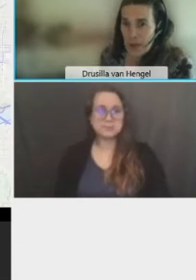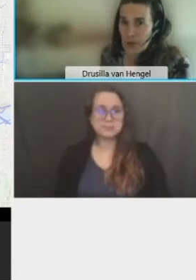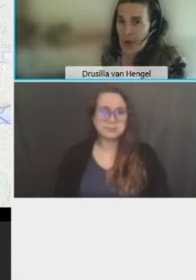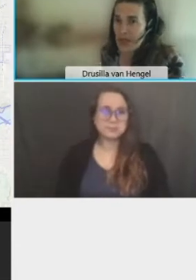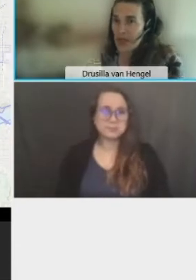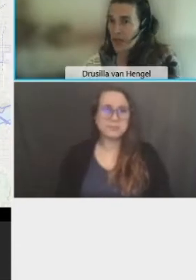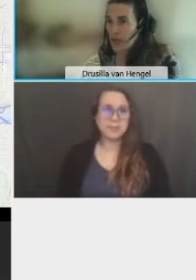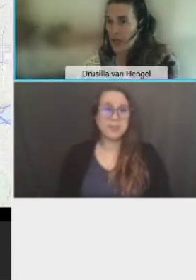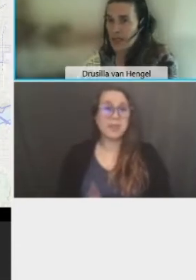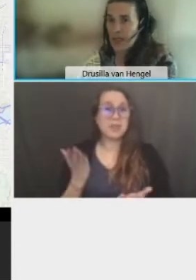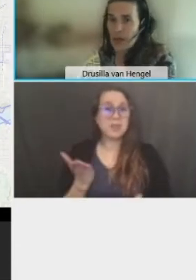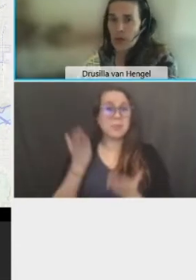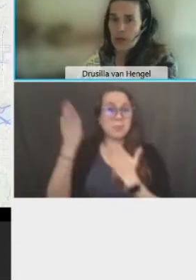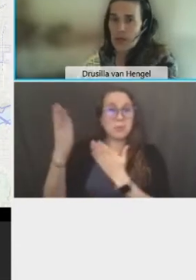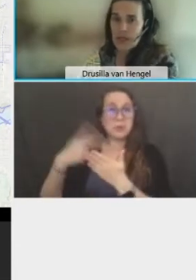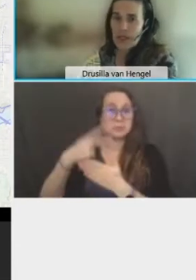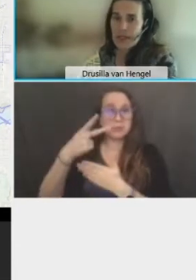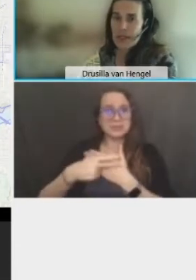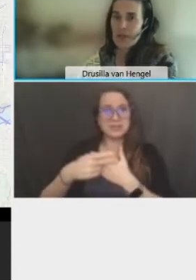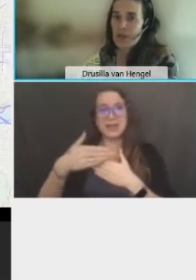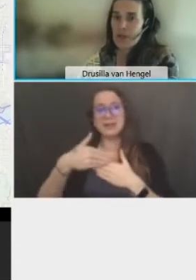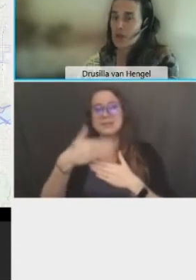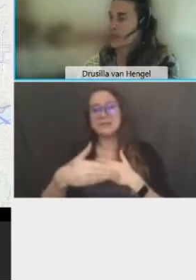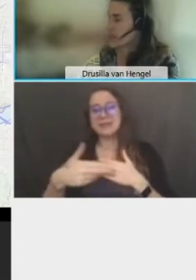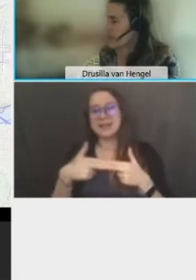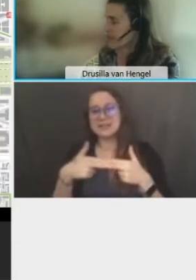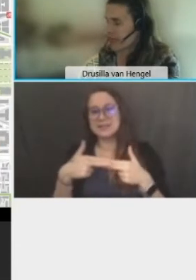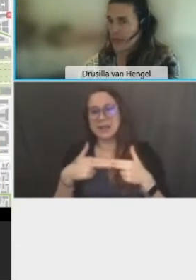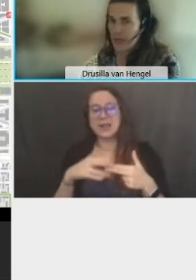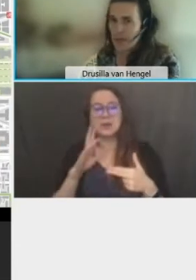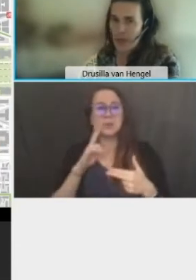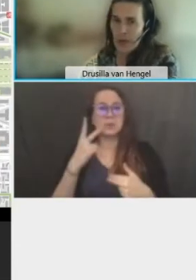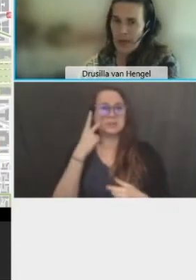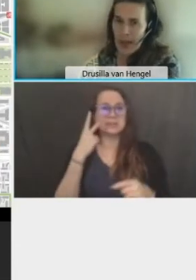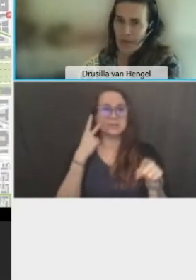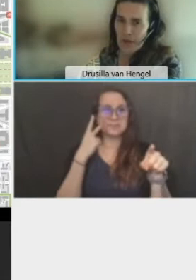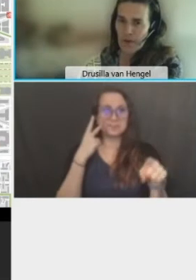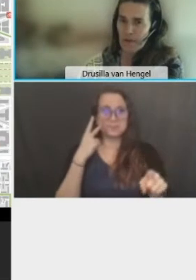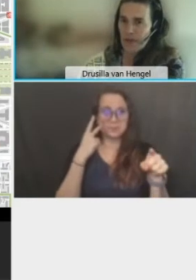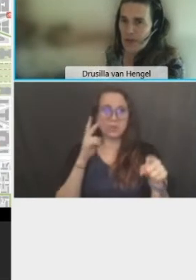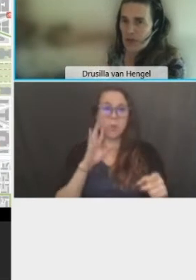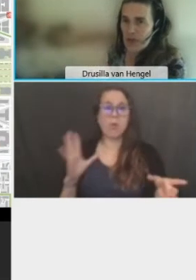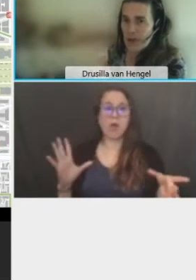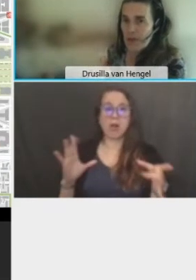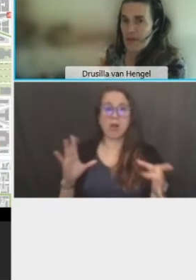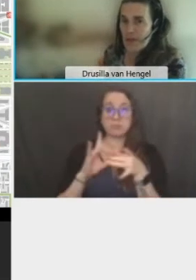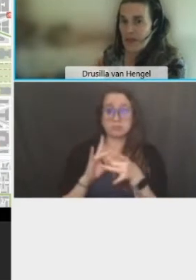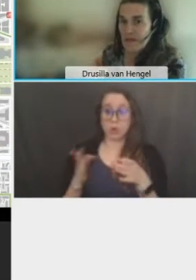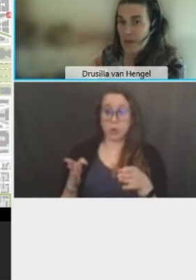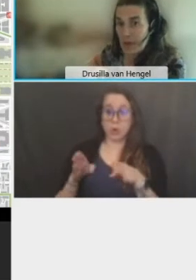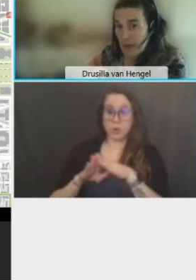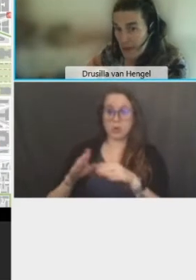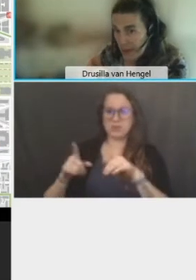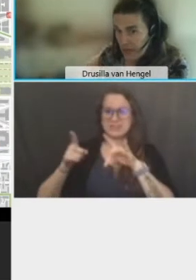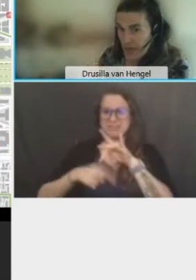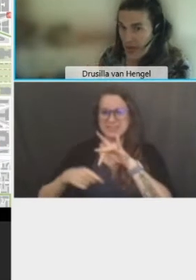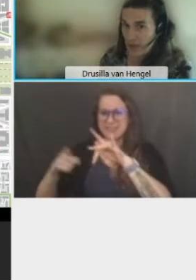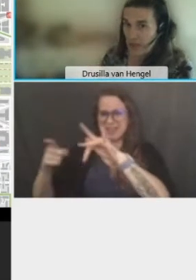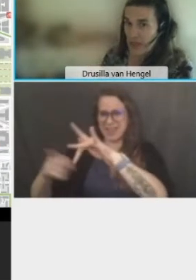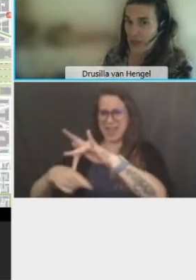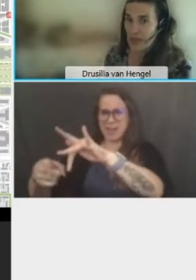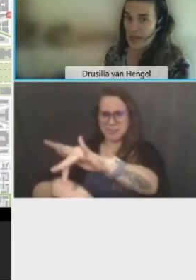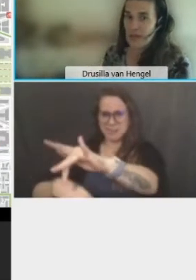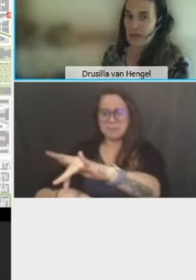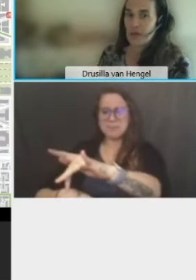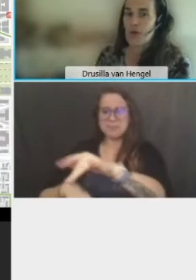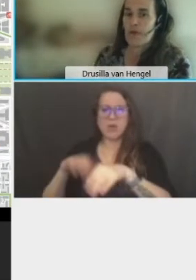The proposed project on the next slide will close an existing bikeway gap from 15th Street and the Pennsylvania